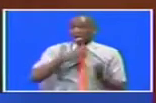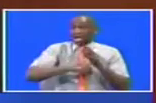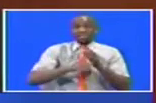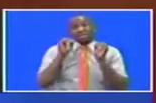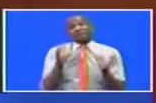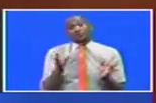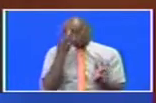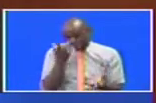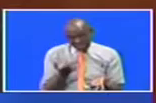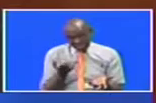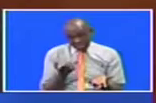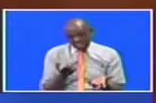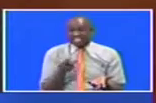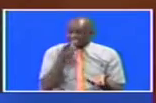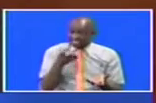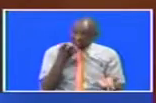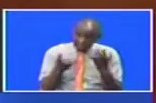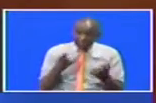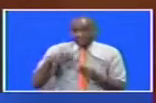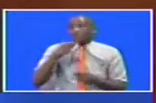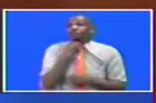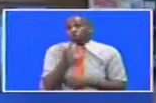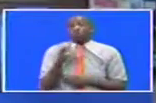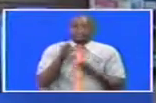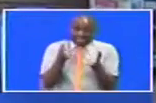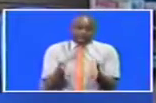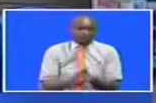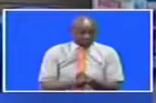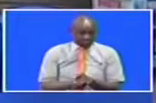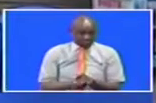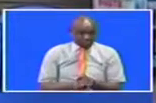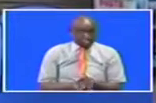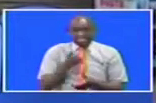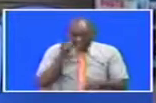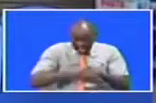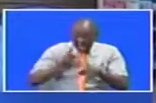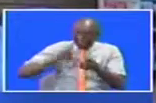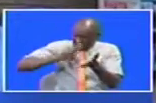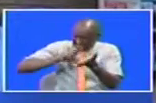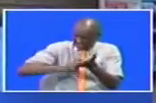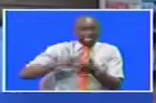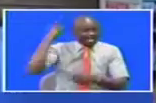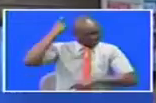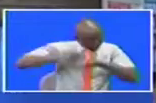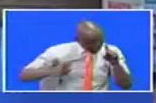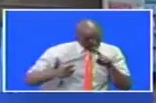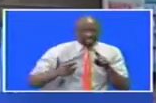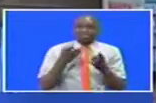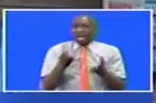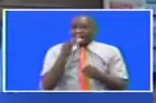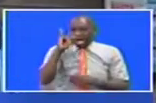cards, because perhaps they don't require them right now. During the mass voter registration in February last year,